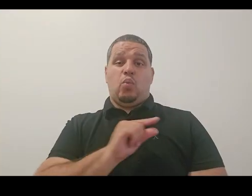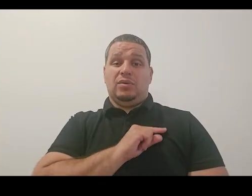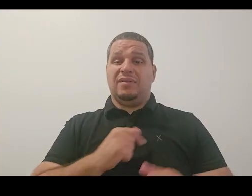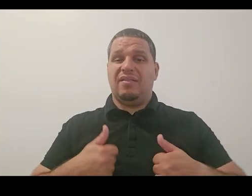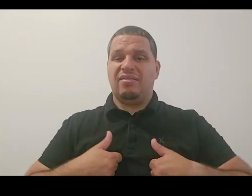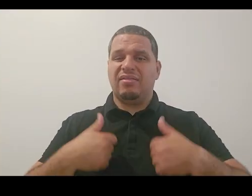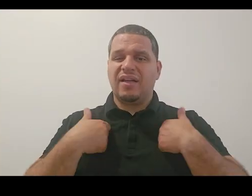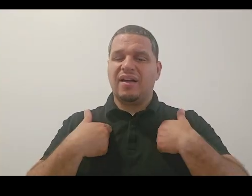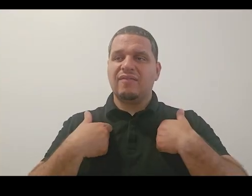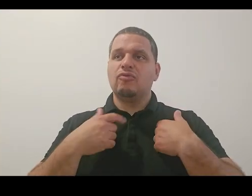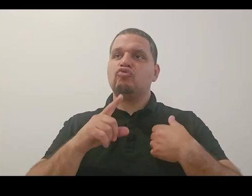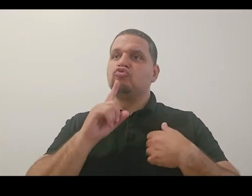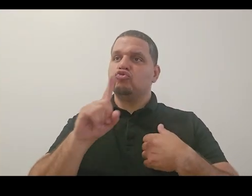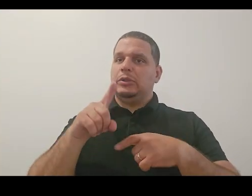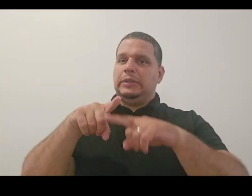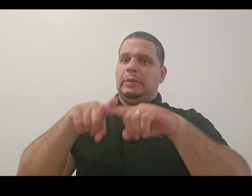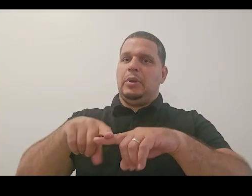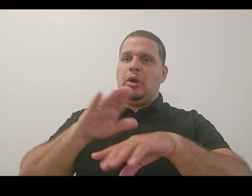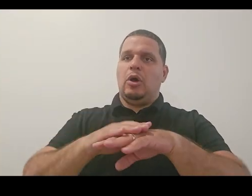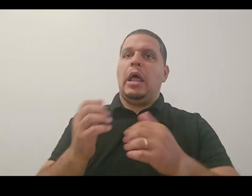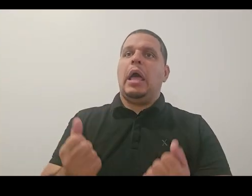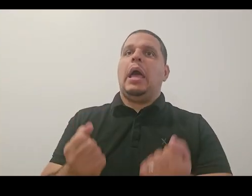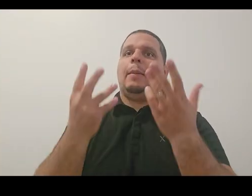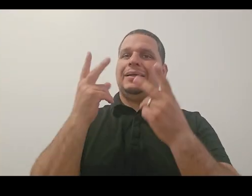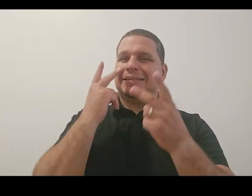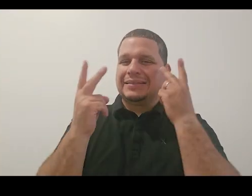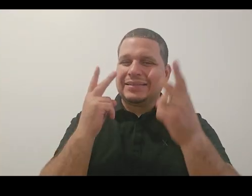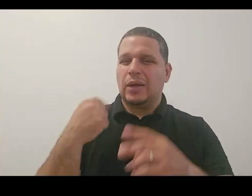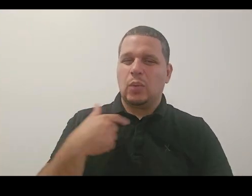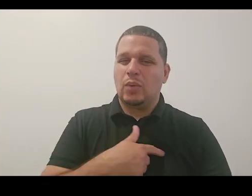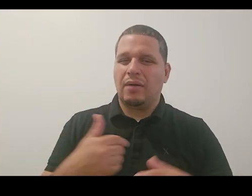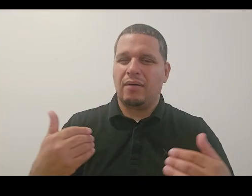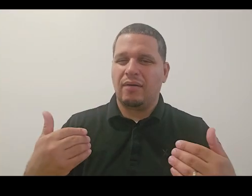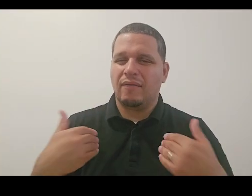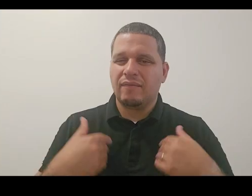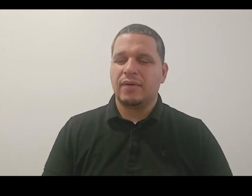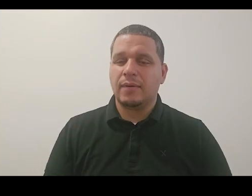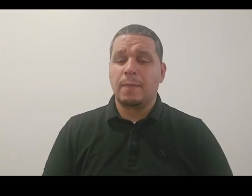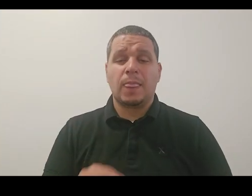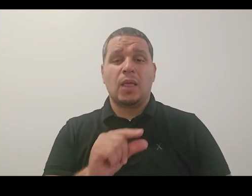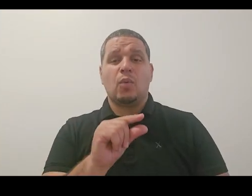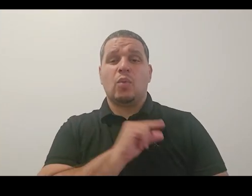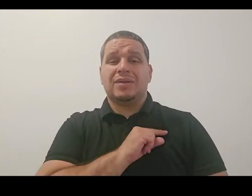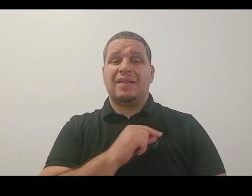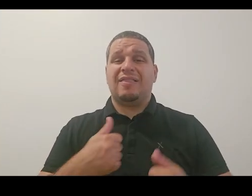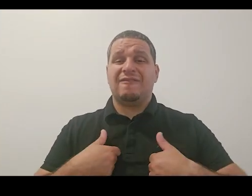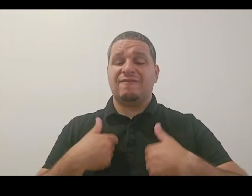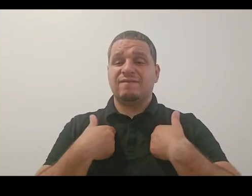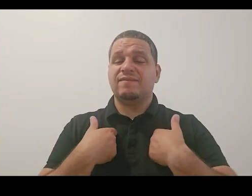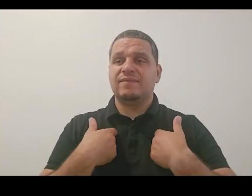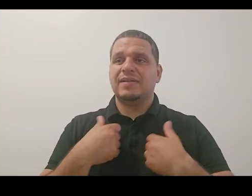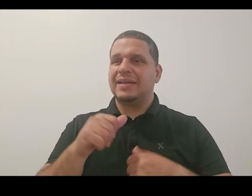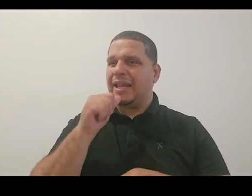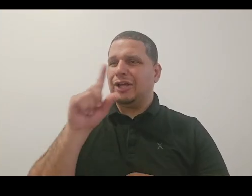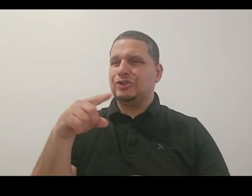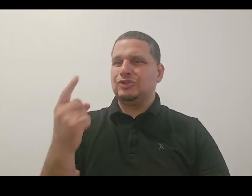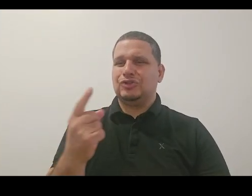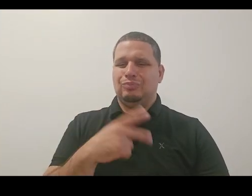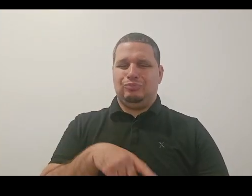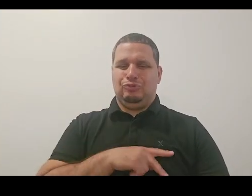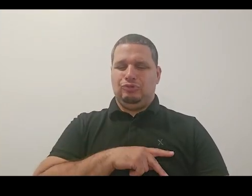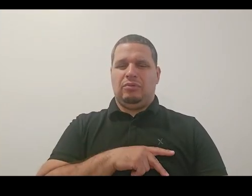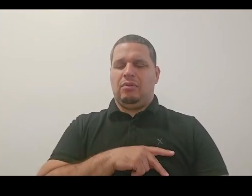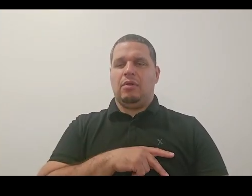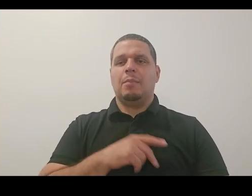life is heavily dependent on how much sight we have. And that quality of life is not just the